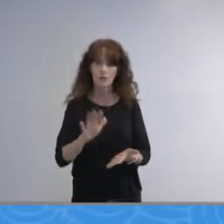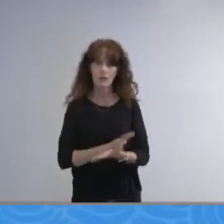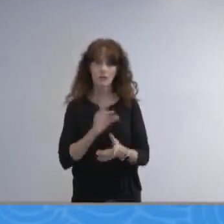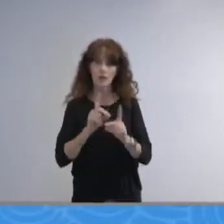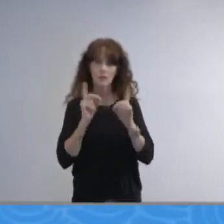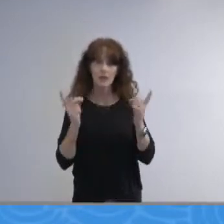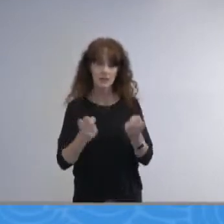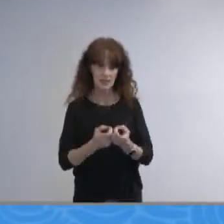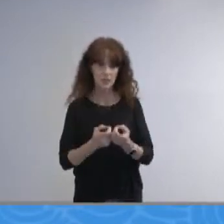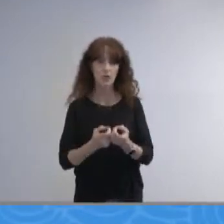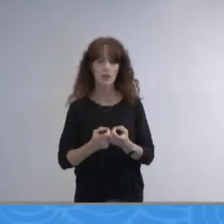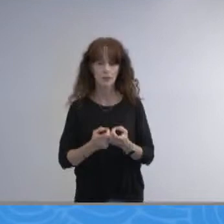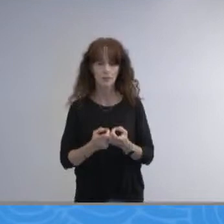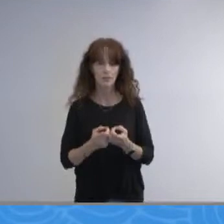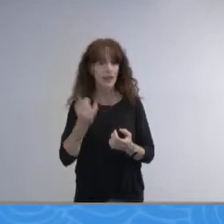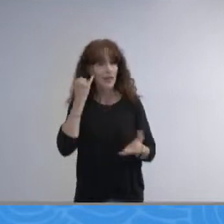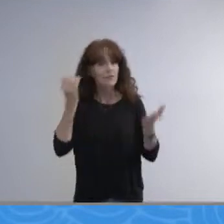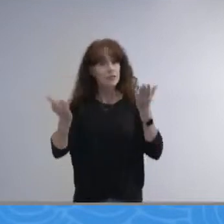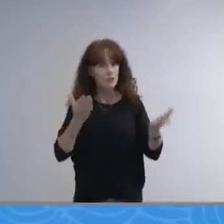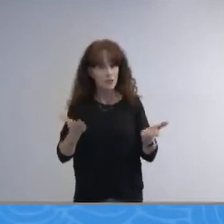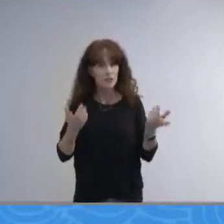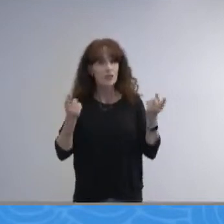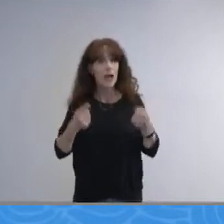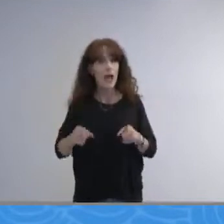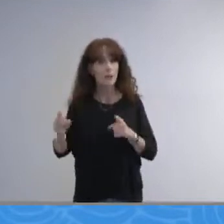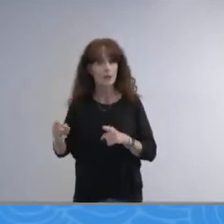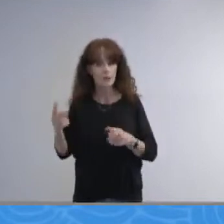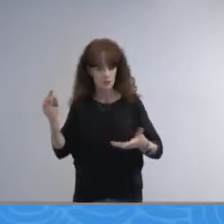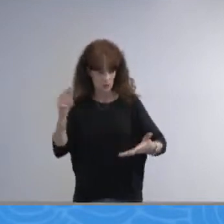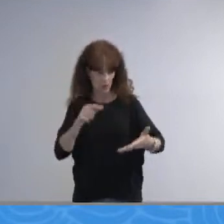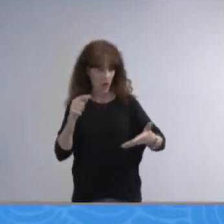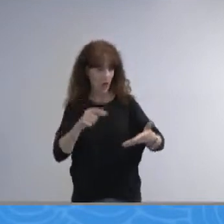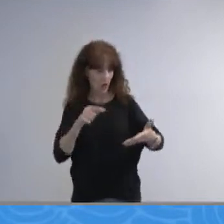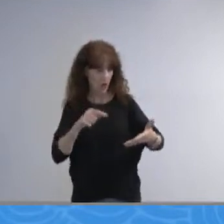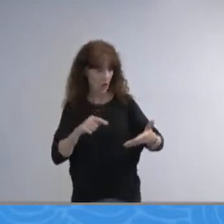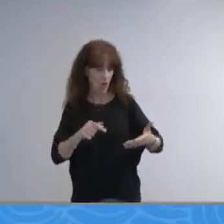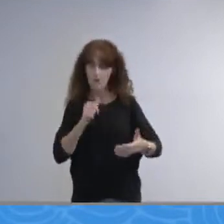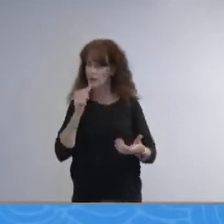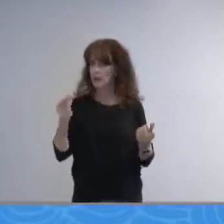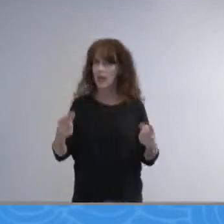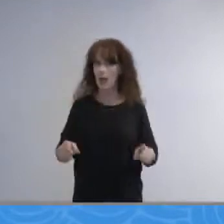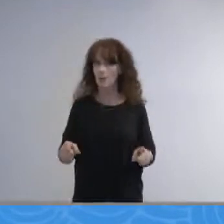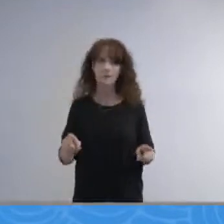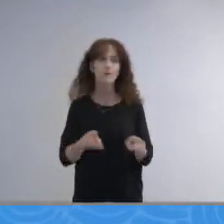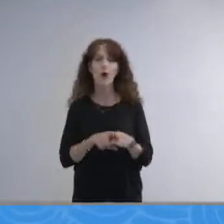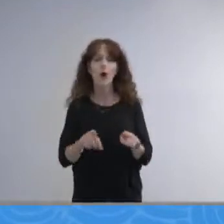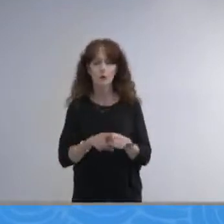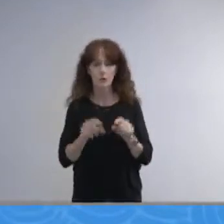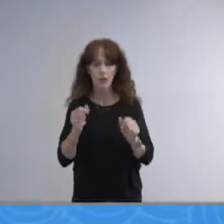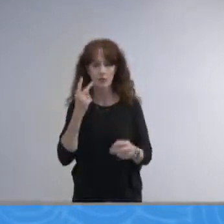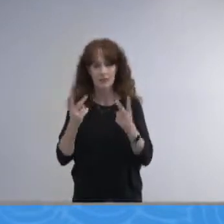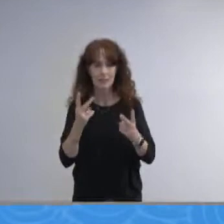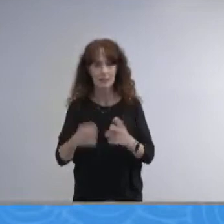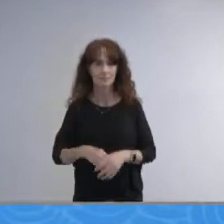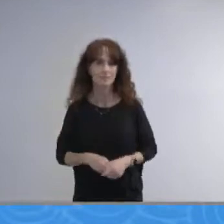the district. If the services happened, you'll see it. If they didn't happen, you'll also be able to